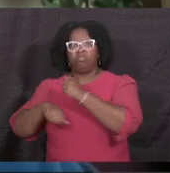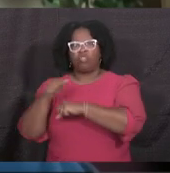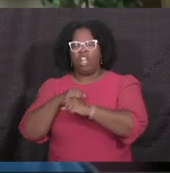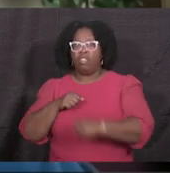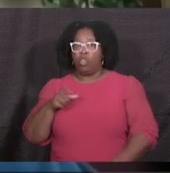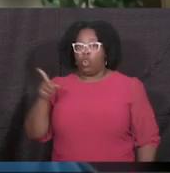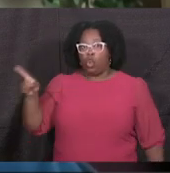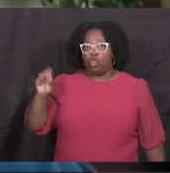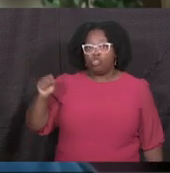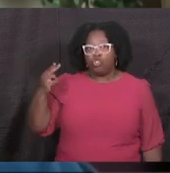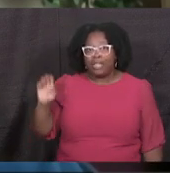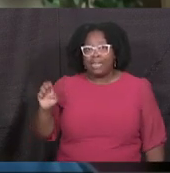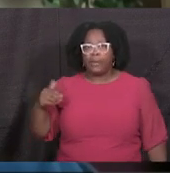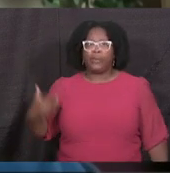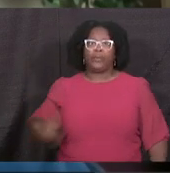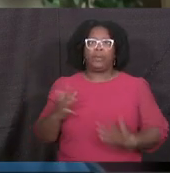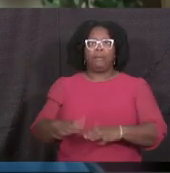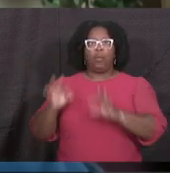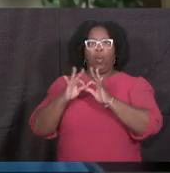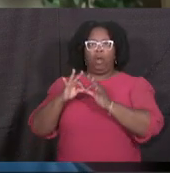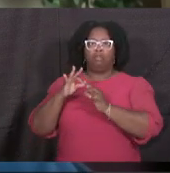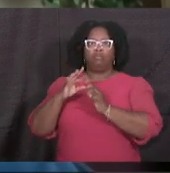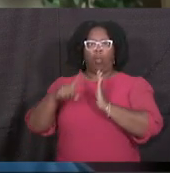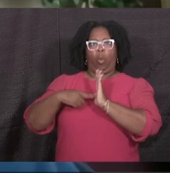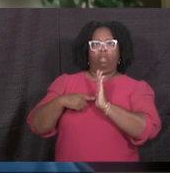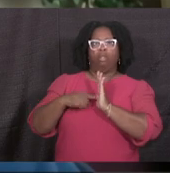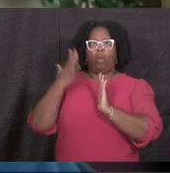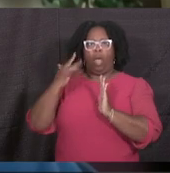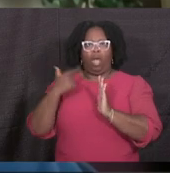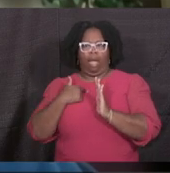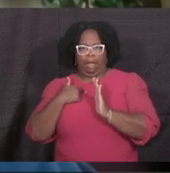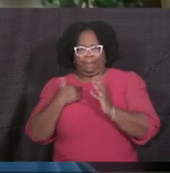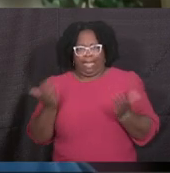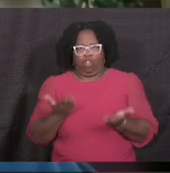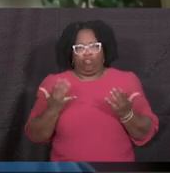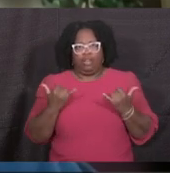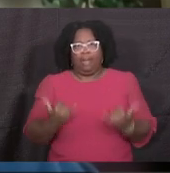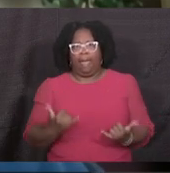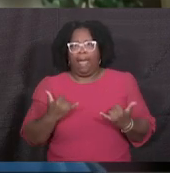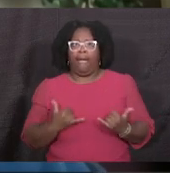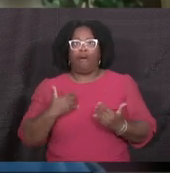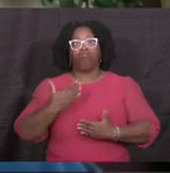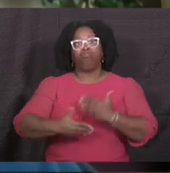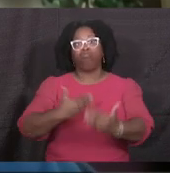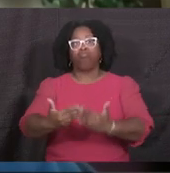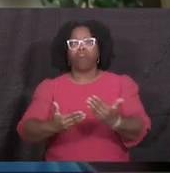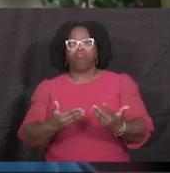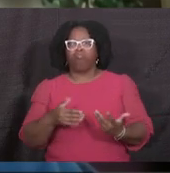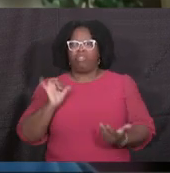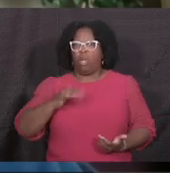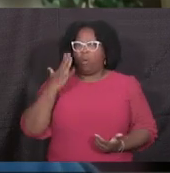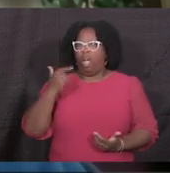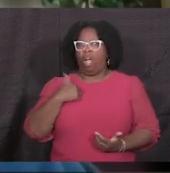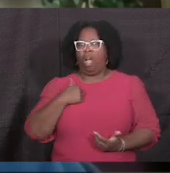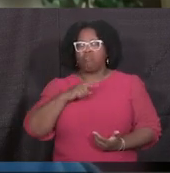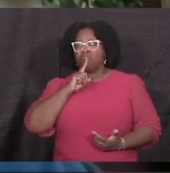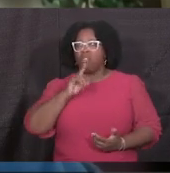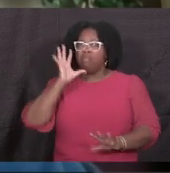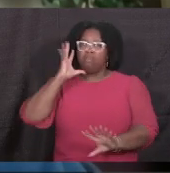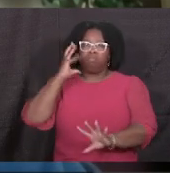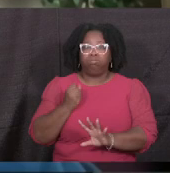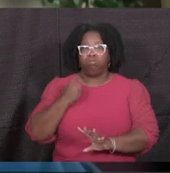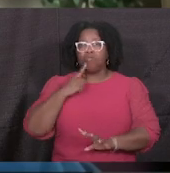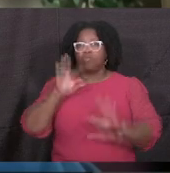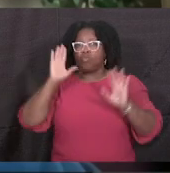she really is a huge part of the reason that I'm able to do what I do now is, you know, and that's why I'm such a fan of great public